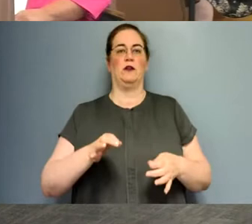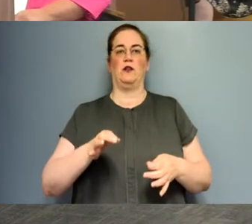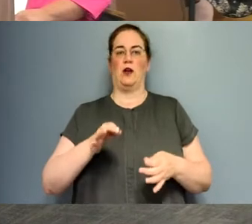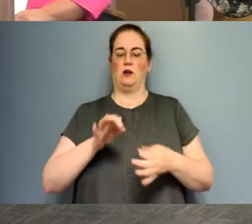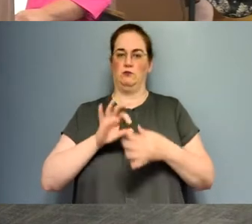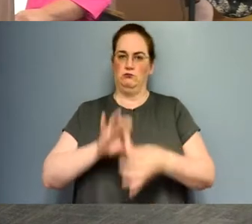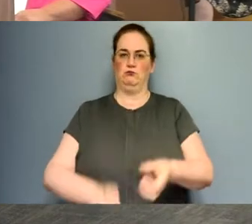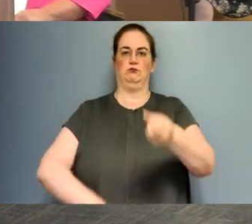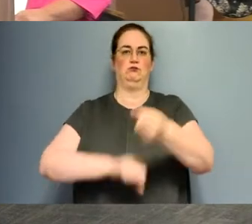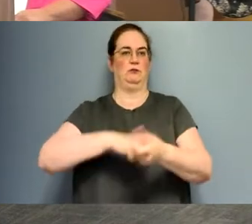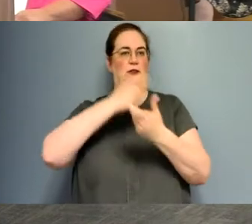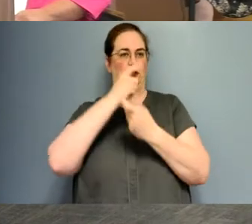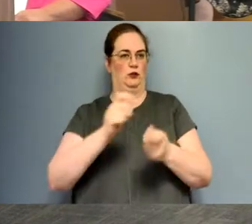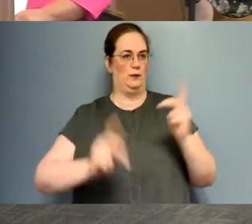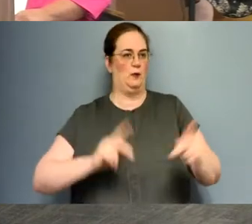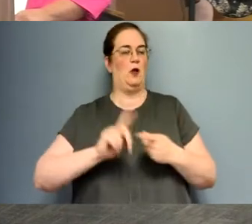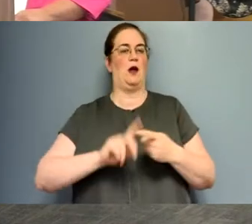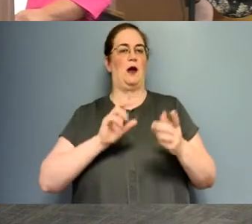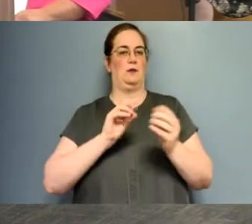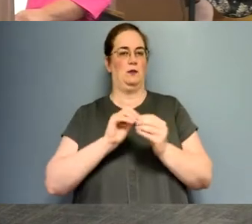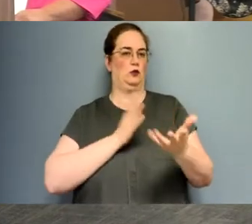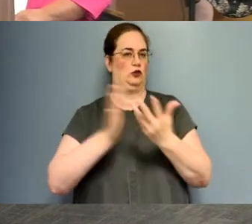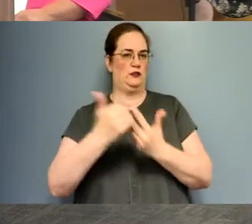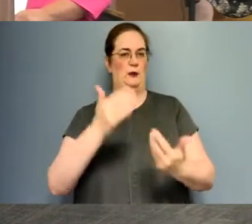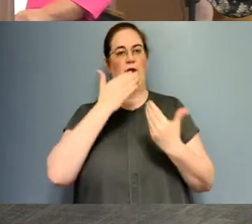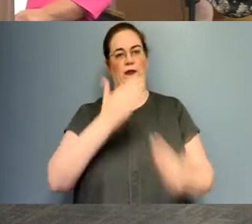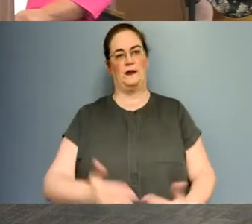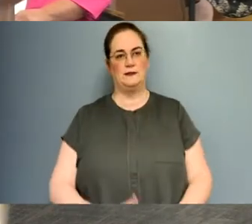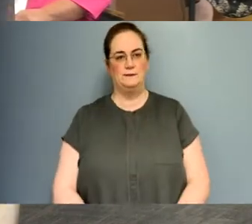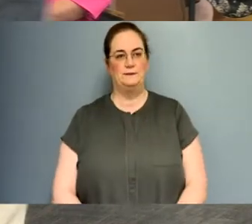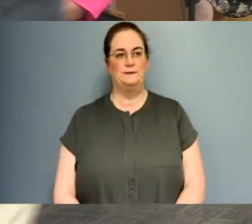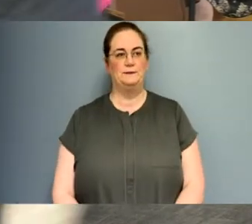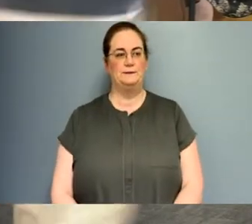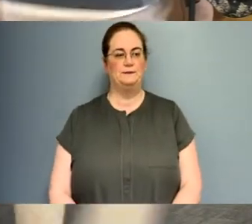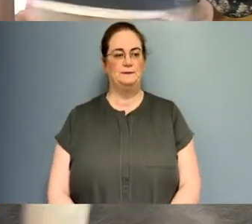the interest of the people and transparency. Thanks.